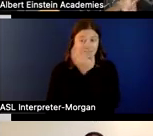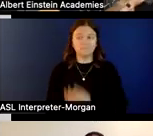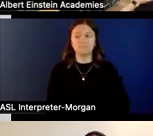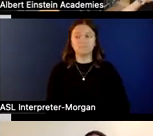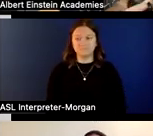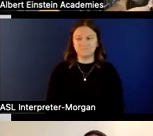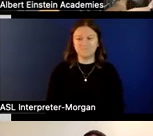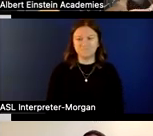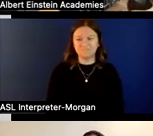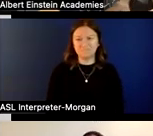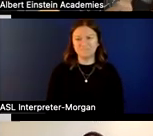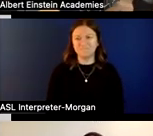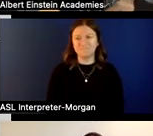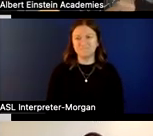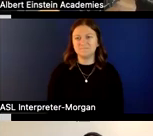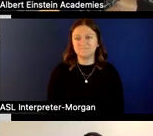Yes.